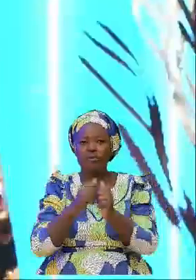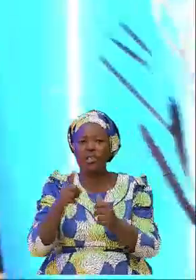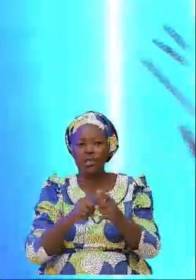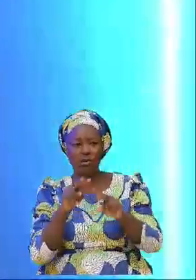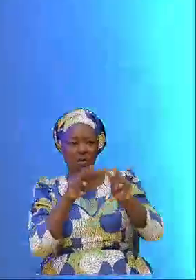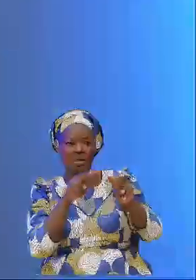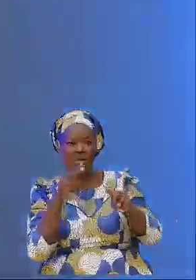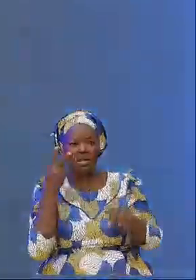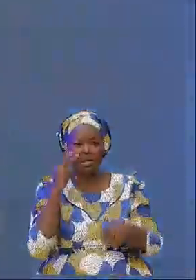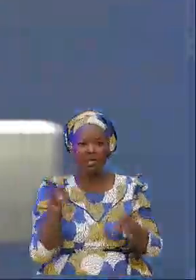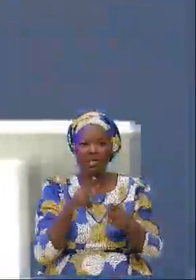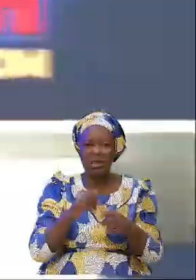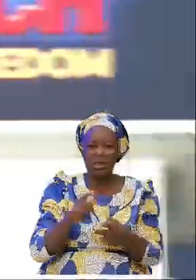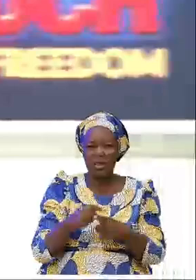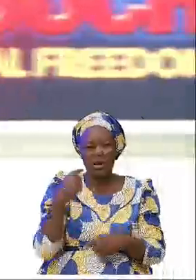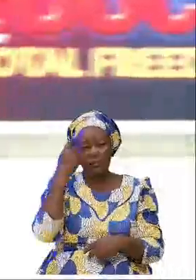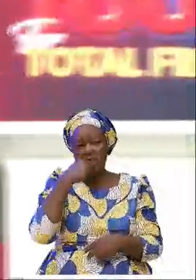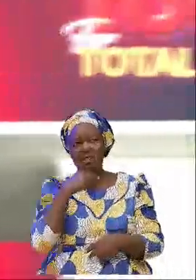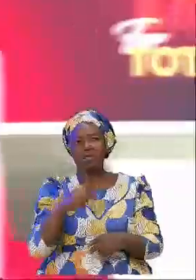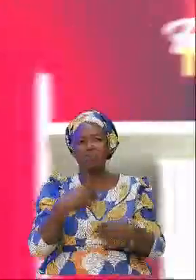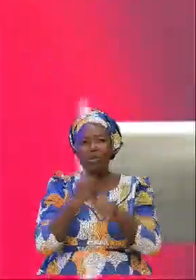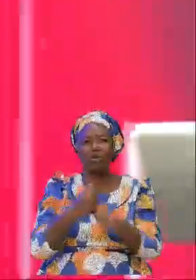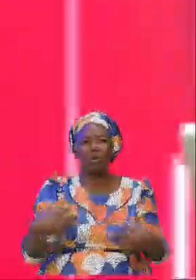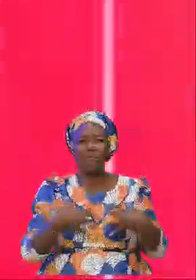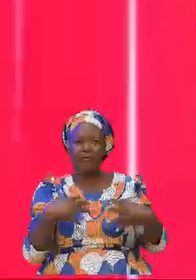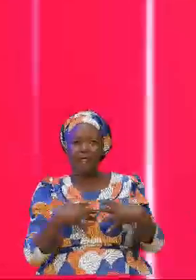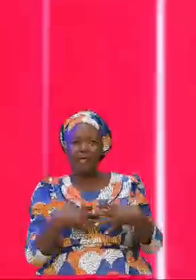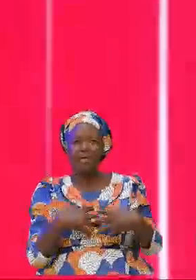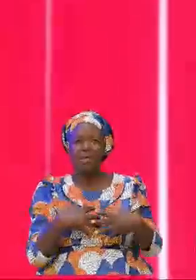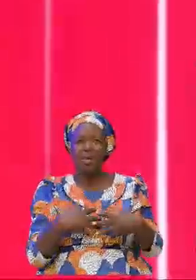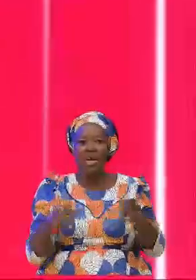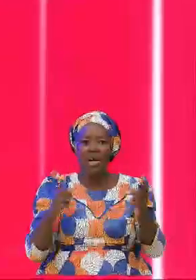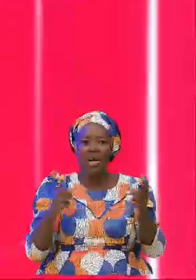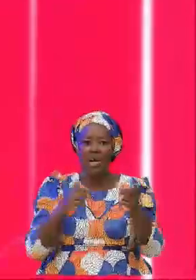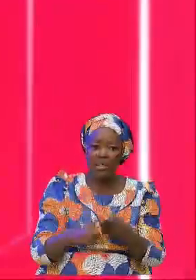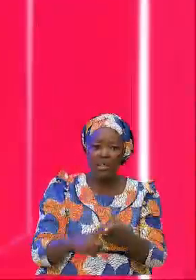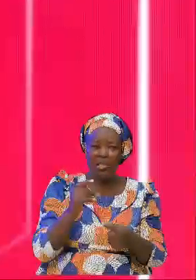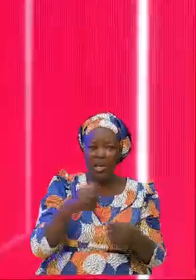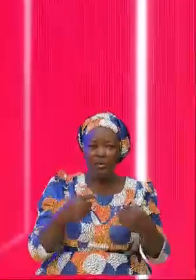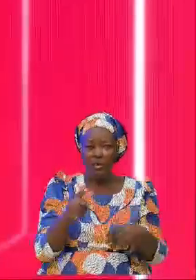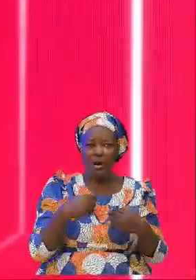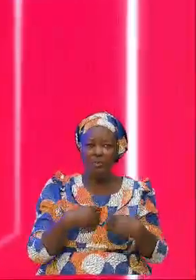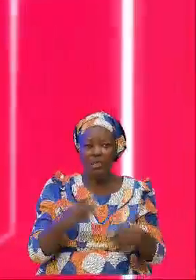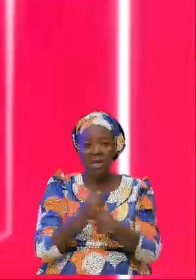and your neighbors around living with you, you look at them like this, their faces terrify you.